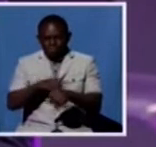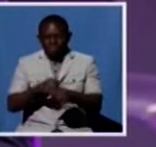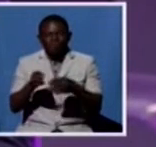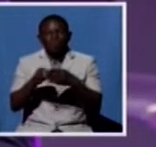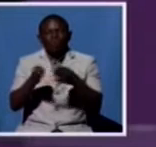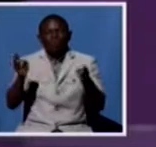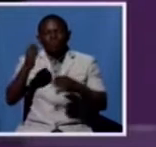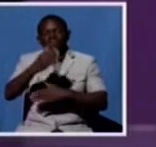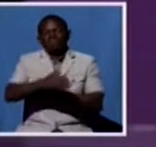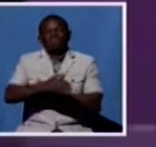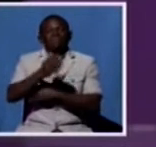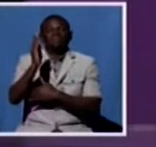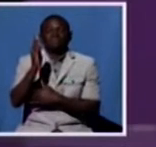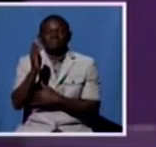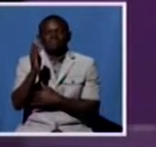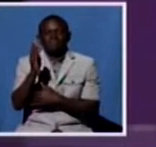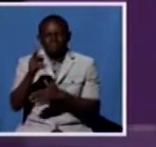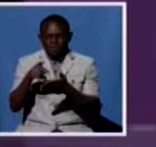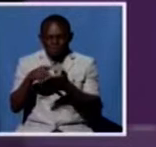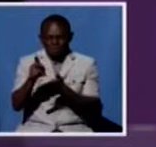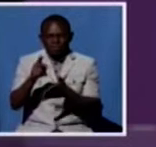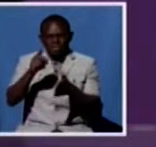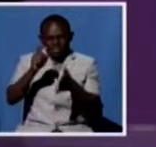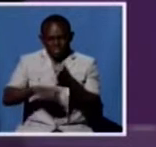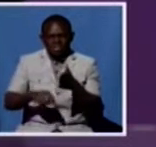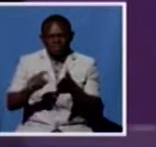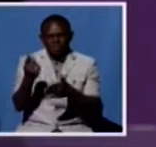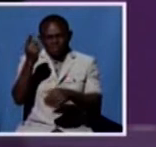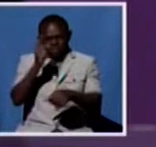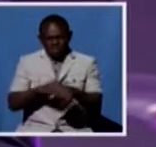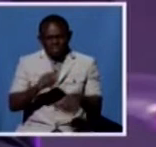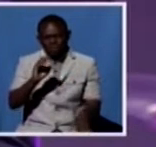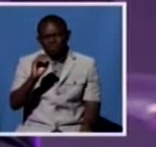fee was paid at Manyumbi, the toll plaza.